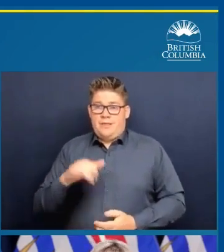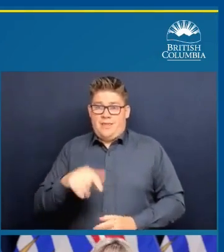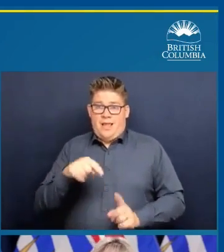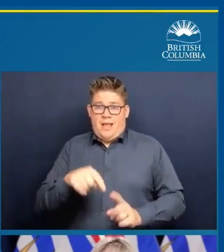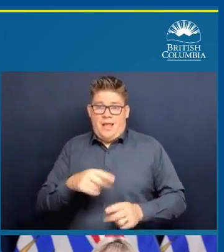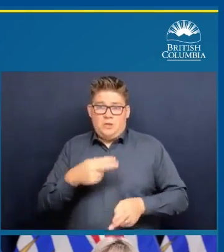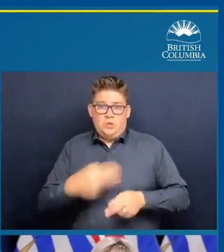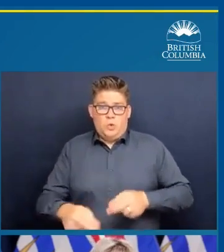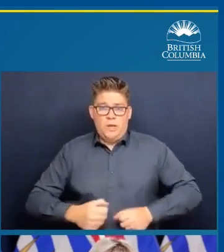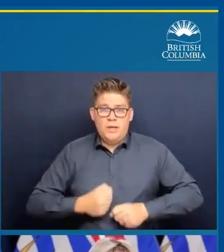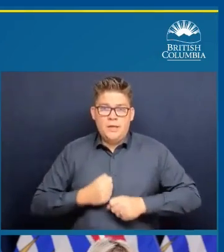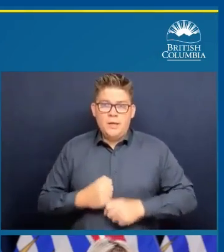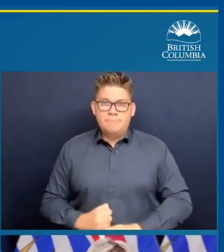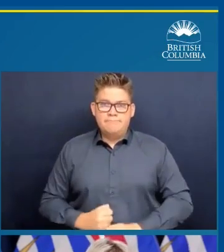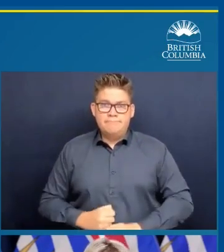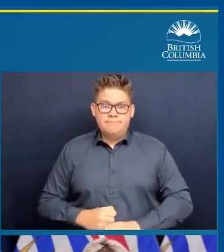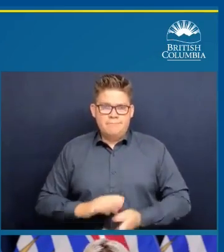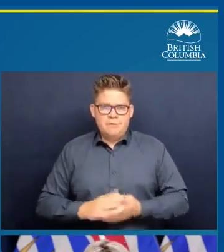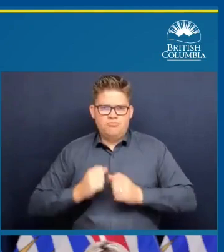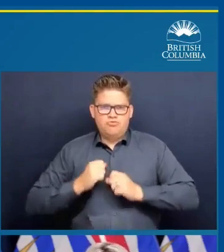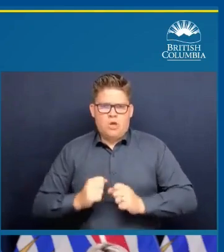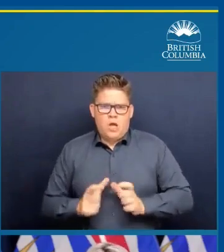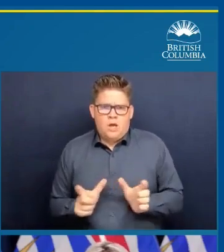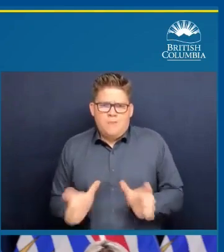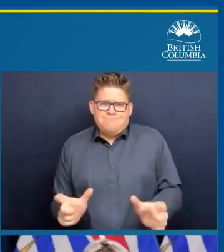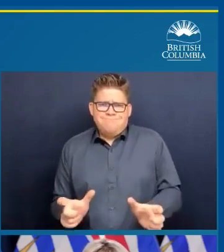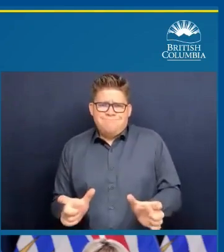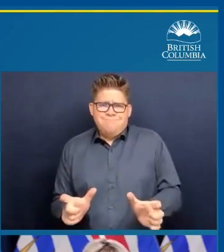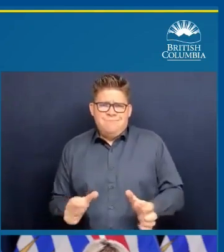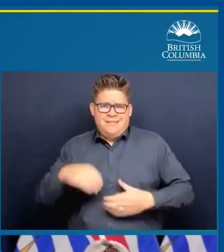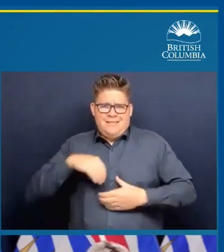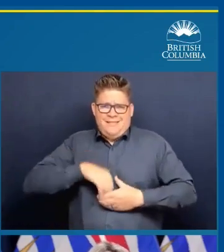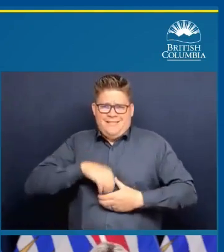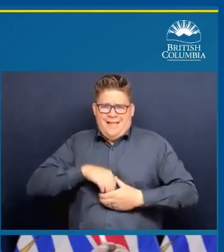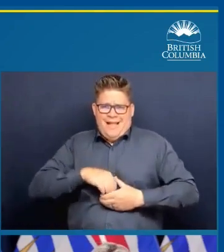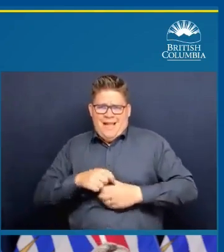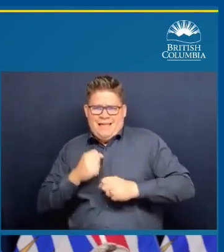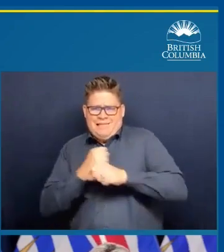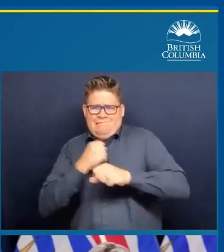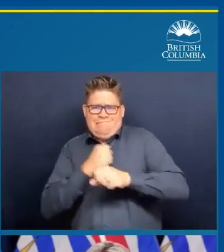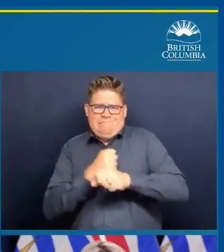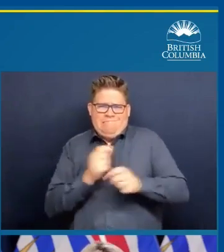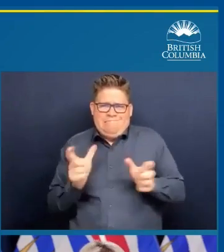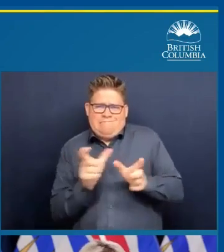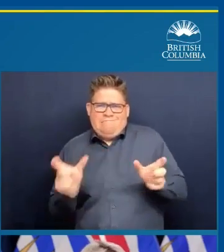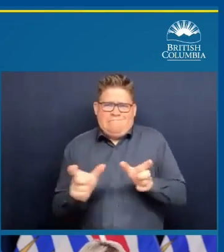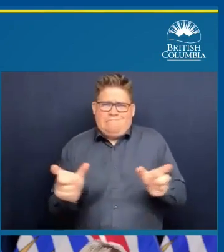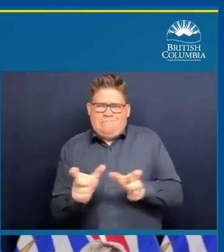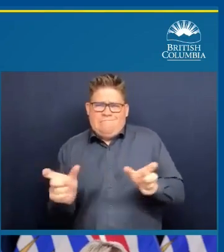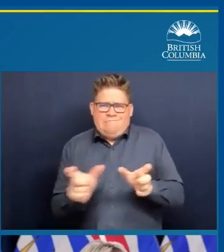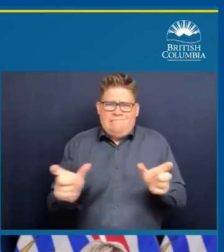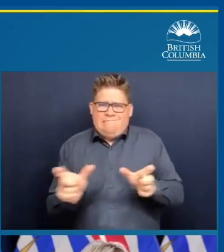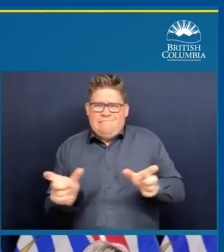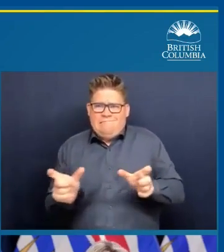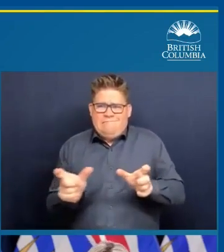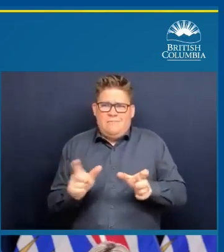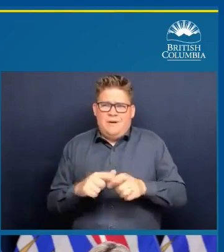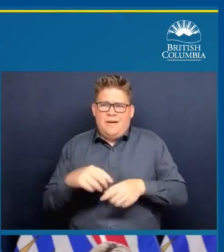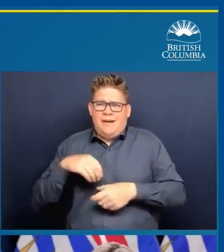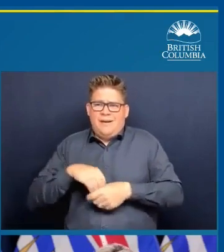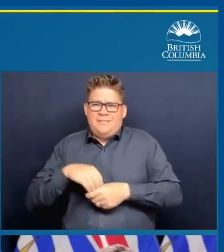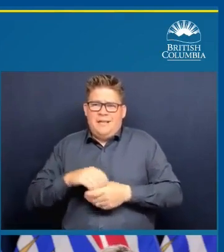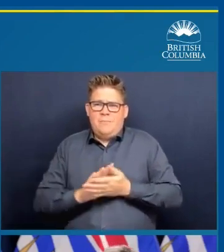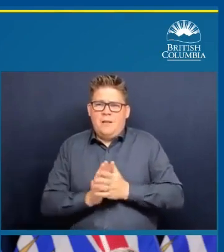place. But we know that whether those antibodies are from previous infection or from vaccine, they do go down over